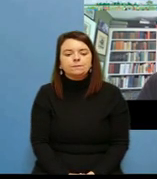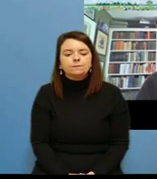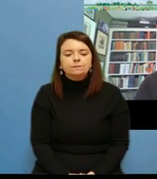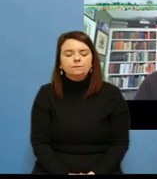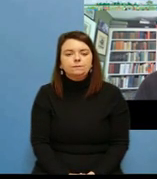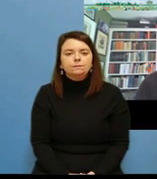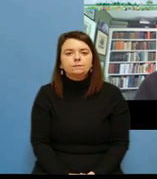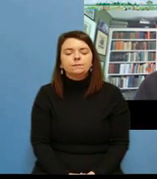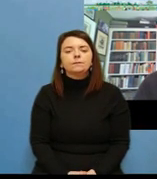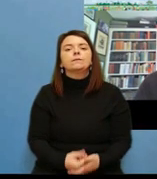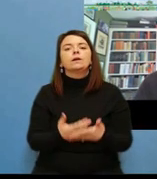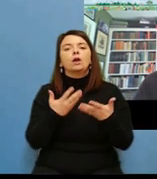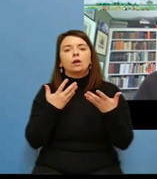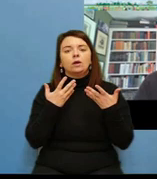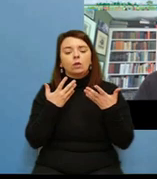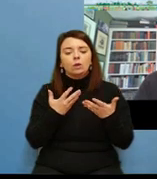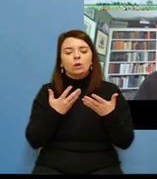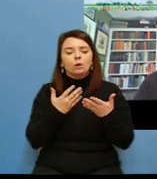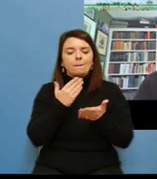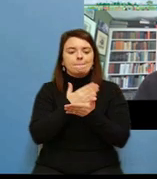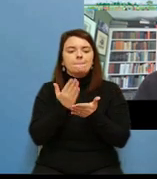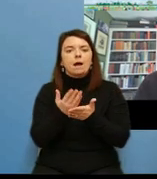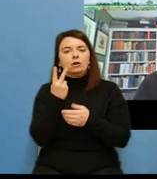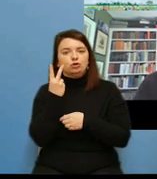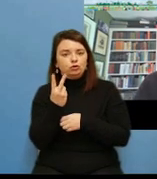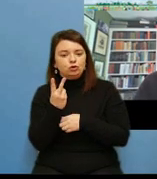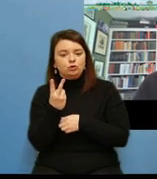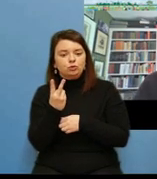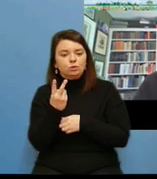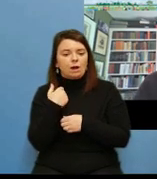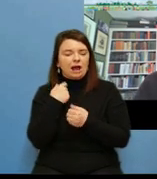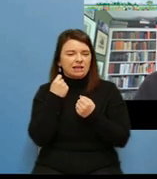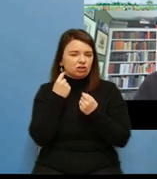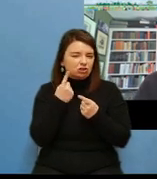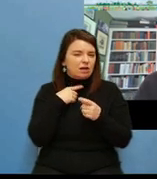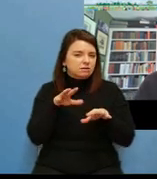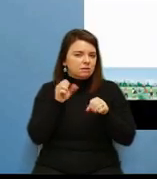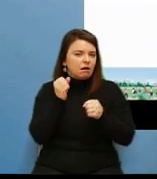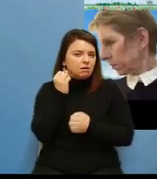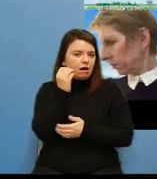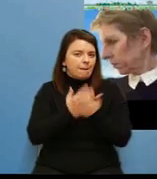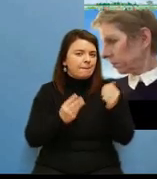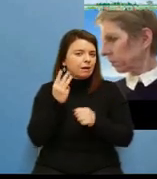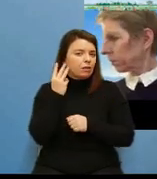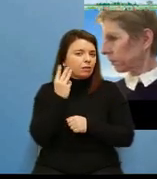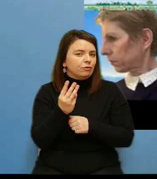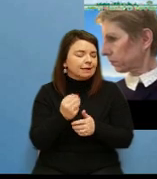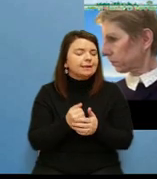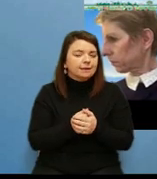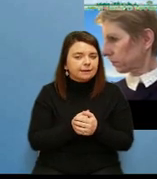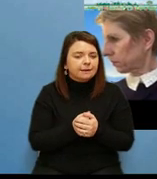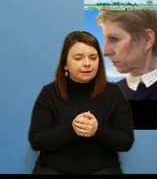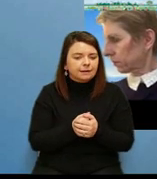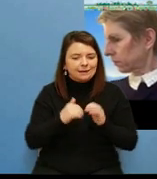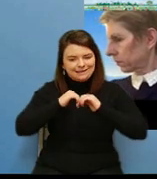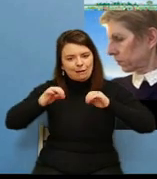you. Yep. Good. For those who will take part in part 2, I suggest we start it